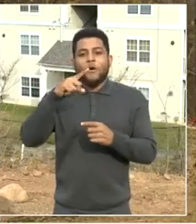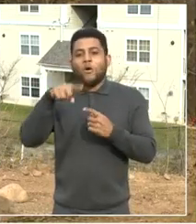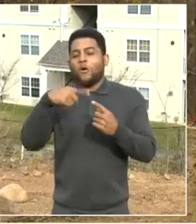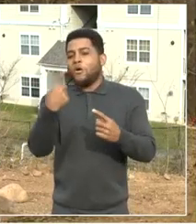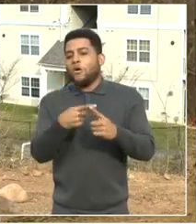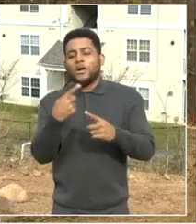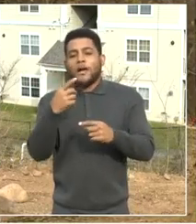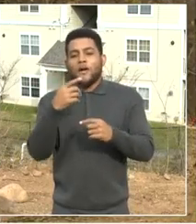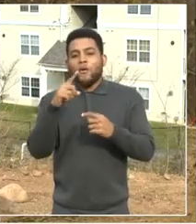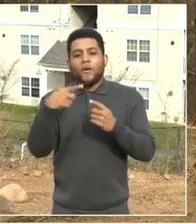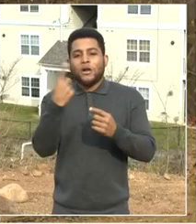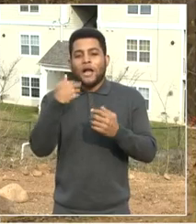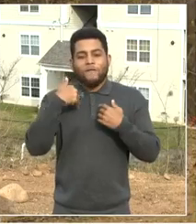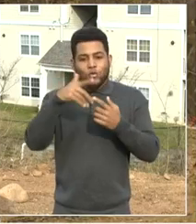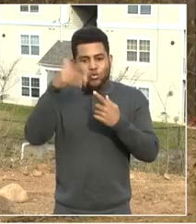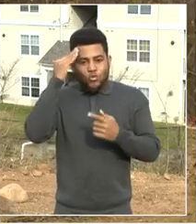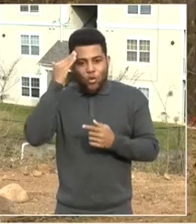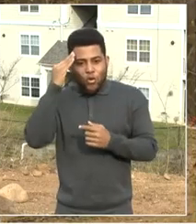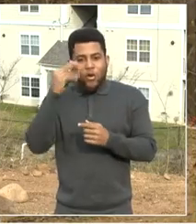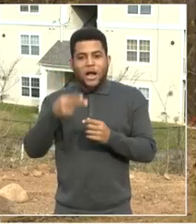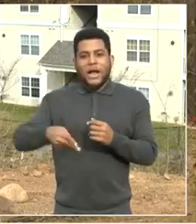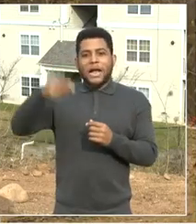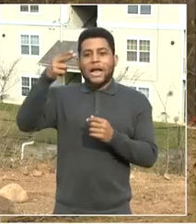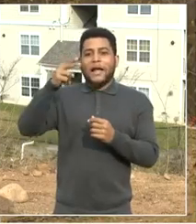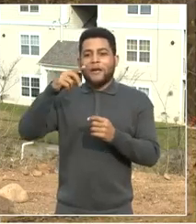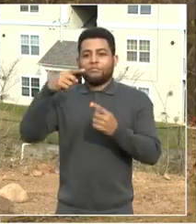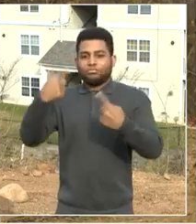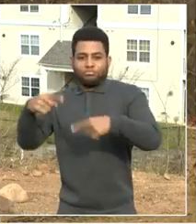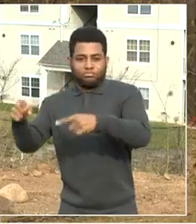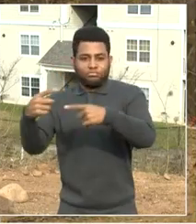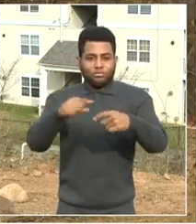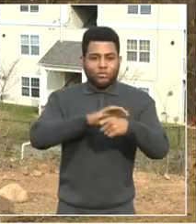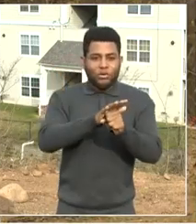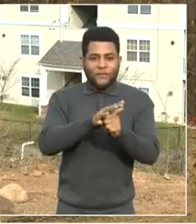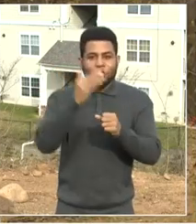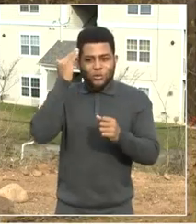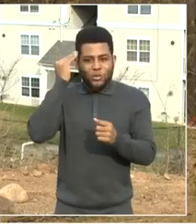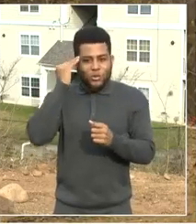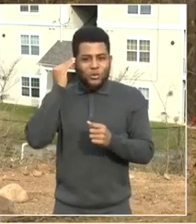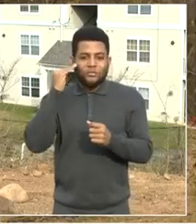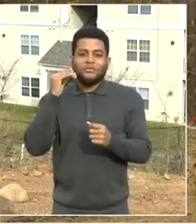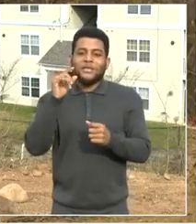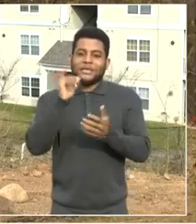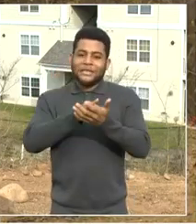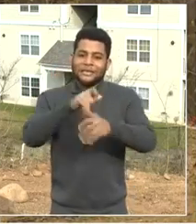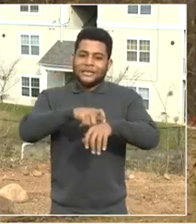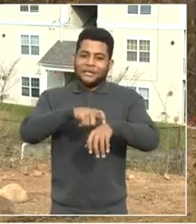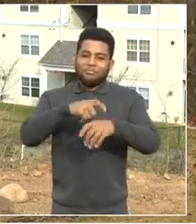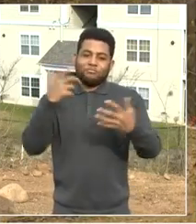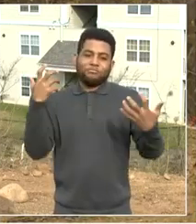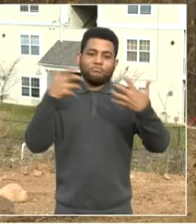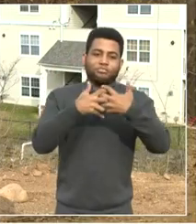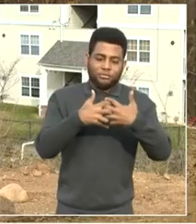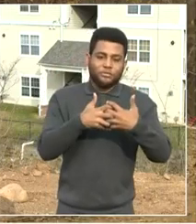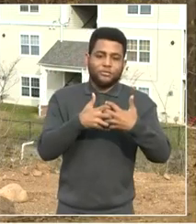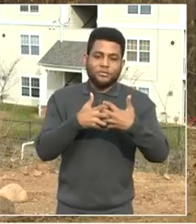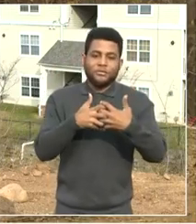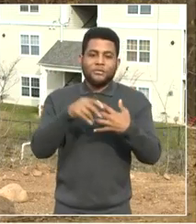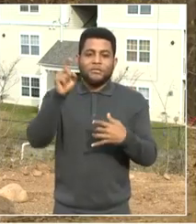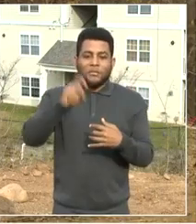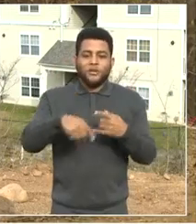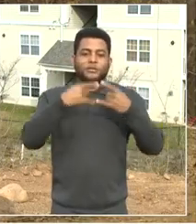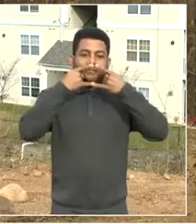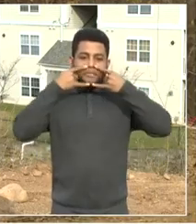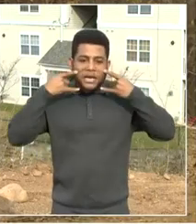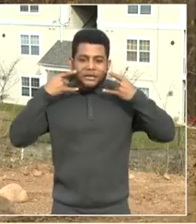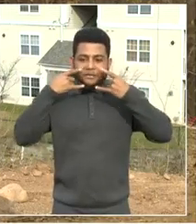high transmission, so everyone should be wearing a mask indoors according to our health guidance. If something changes and we're saying